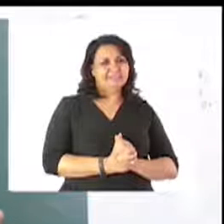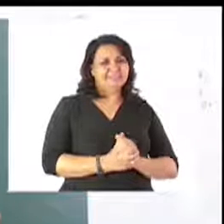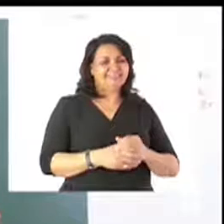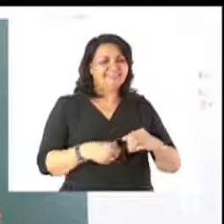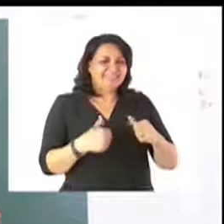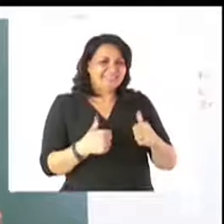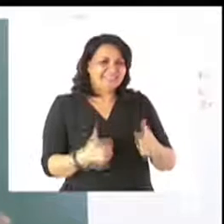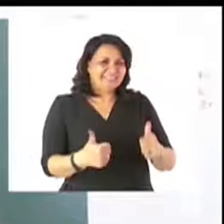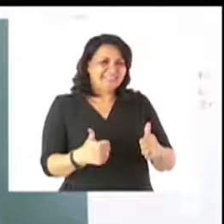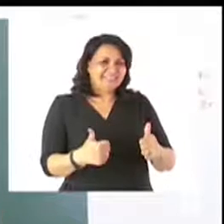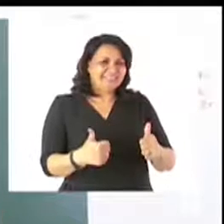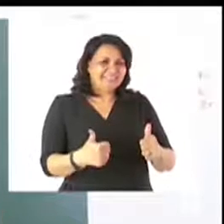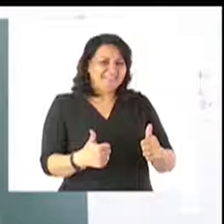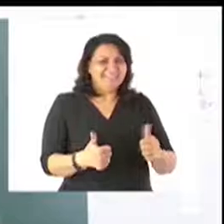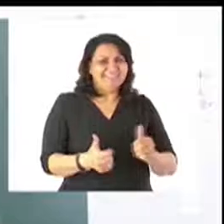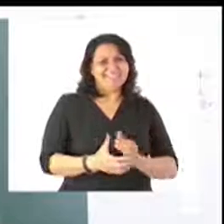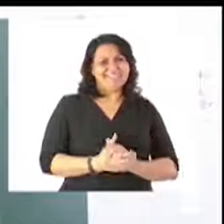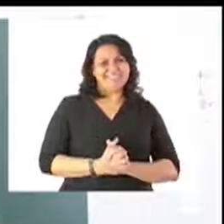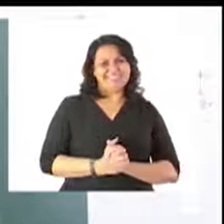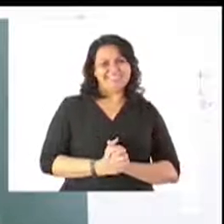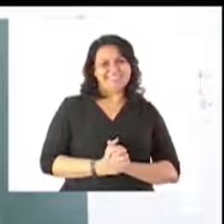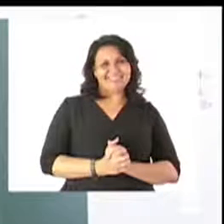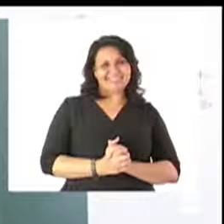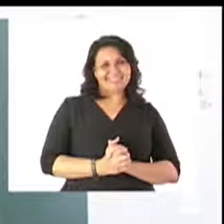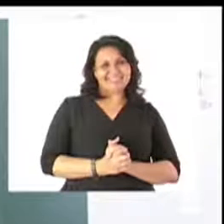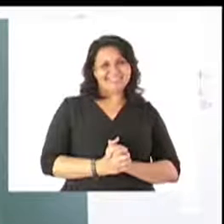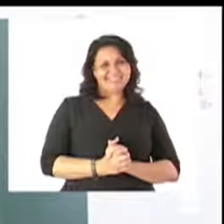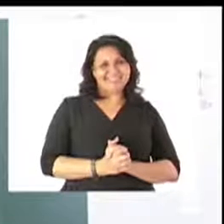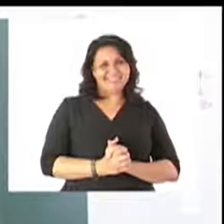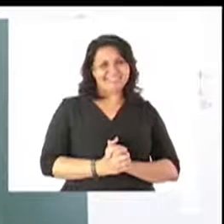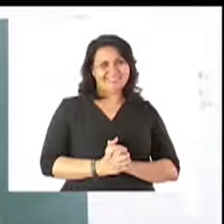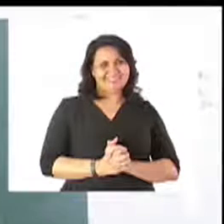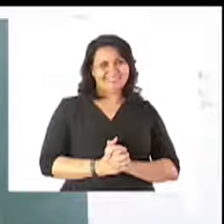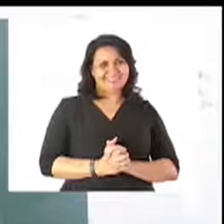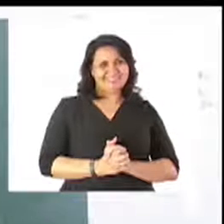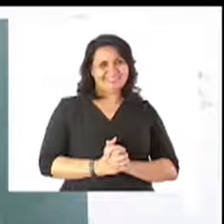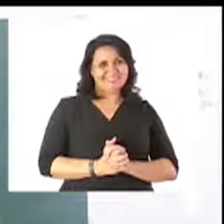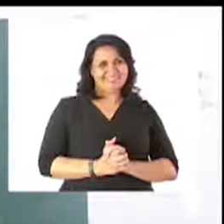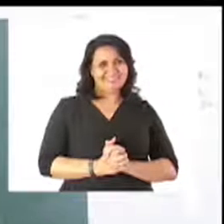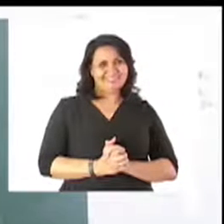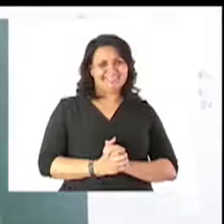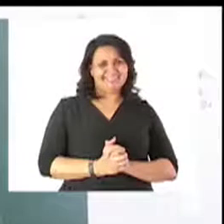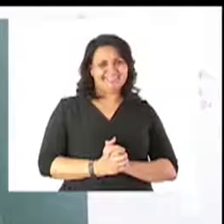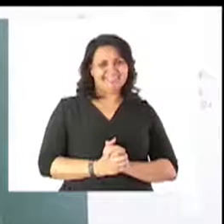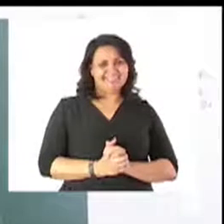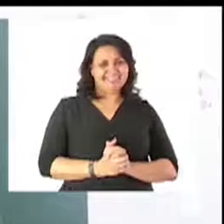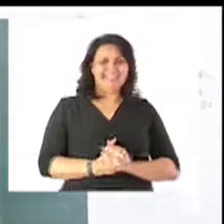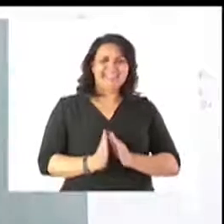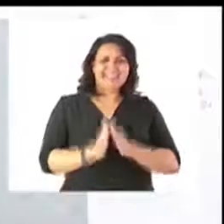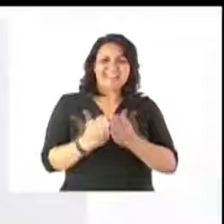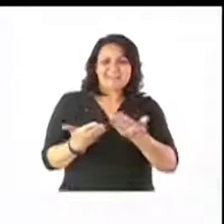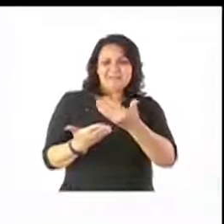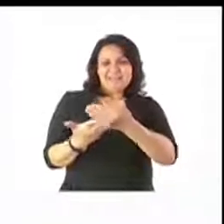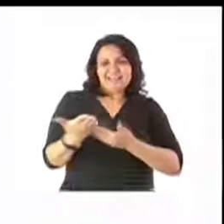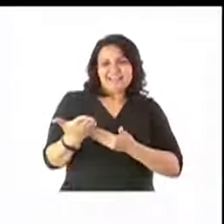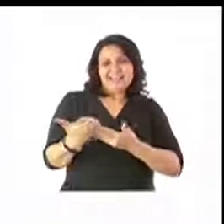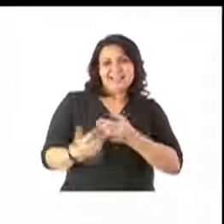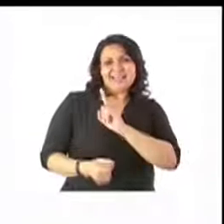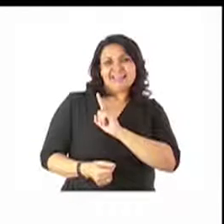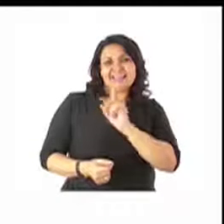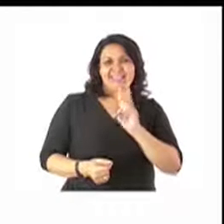Good. Well done. Wonderful. Can we go to page 13 to do